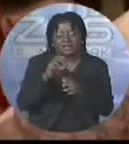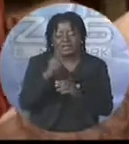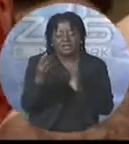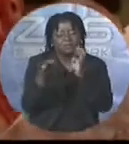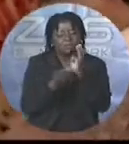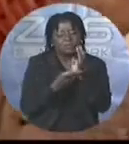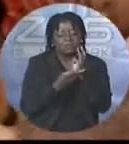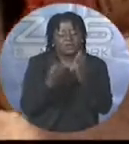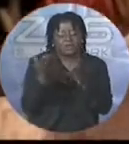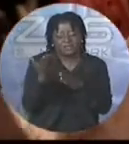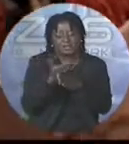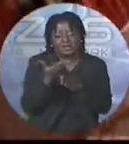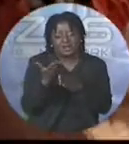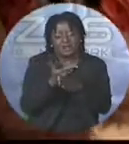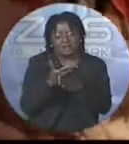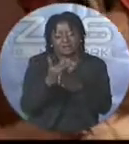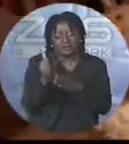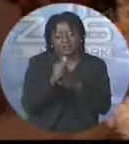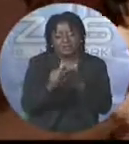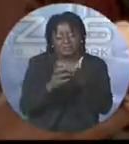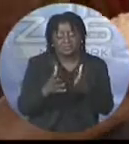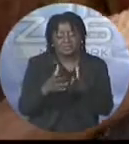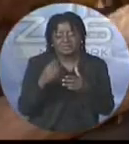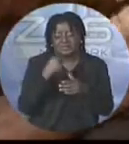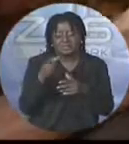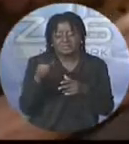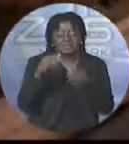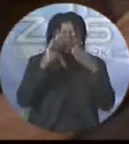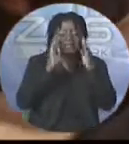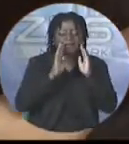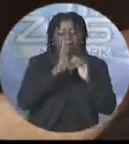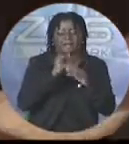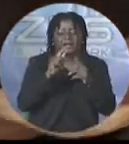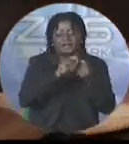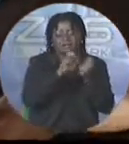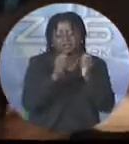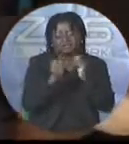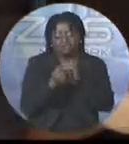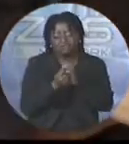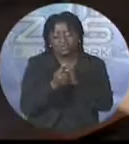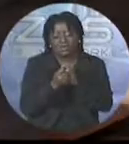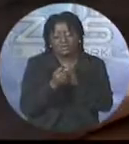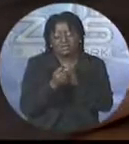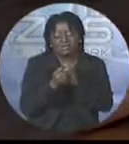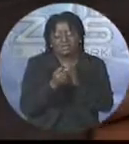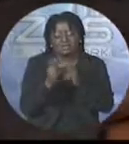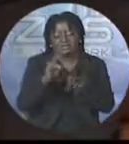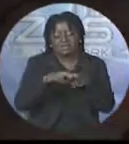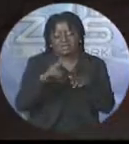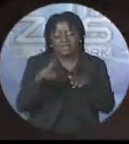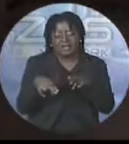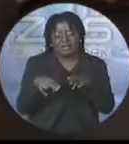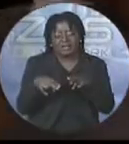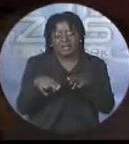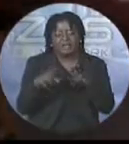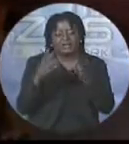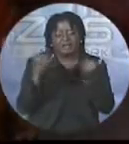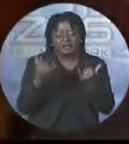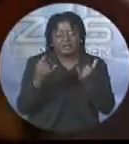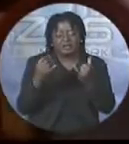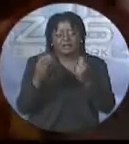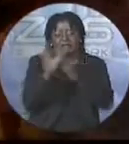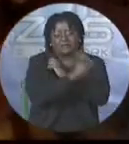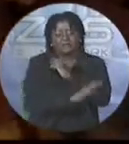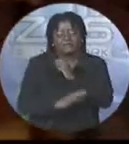Audley Jolly, says he is saddened by the trade's decline. Jolly wishes foreign pieces did not dominate the scene today, but says it is partly